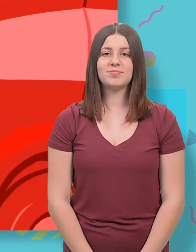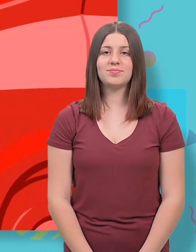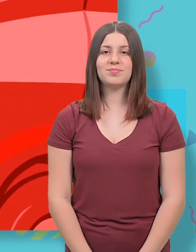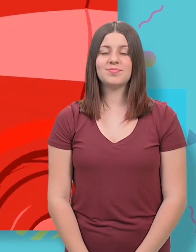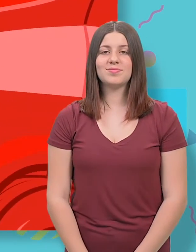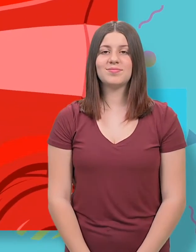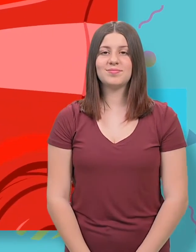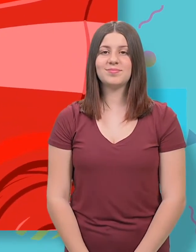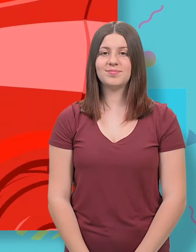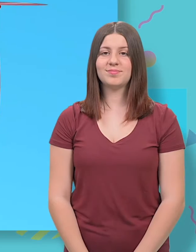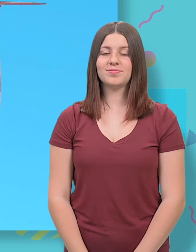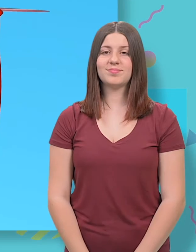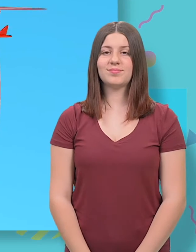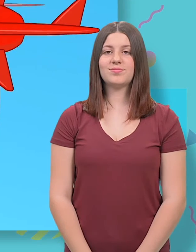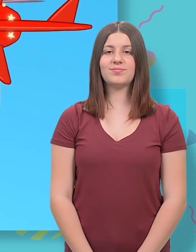ambulance.